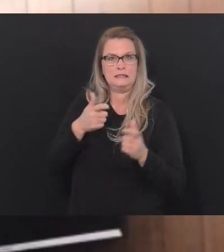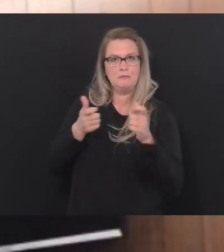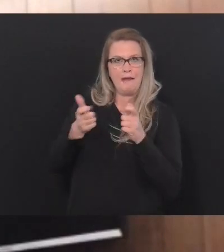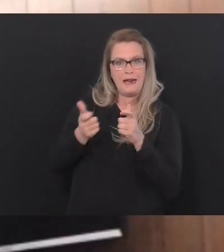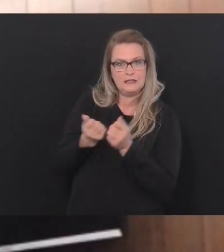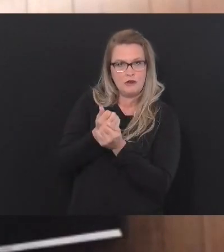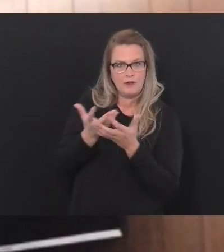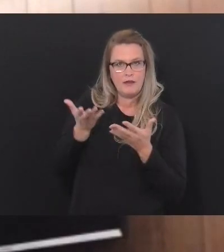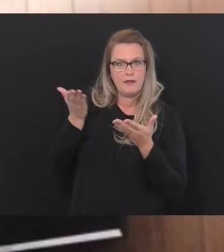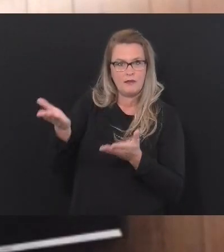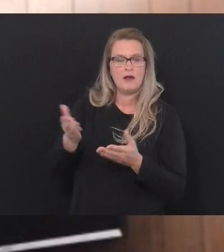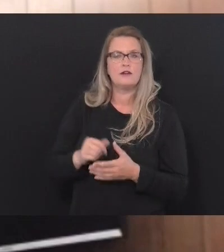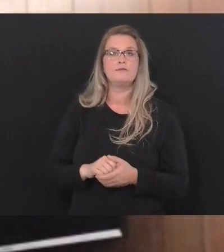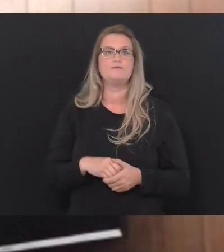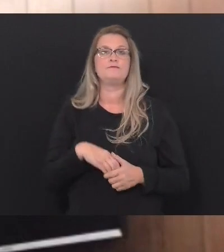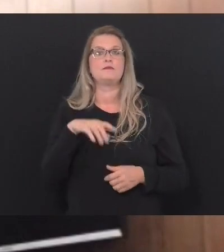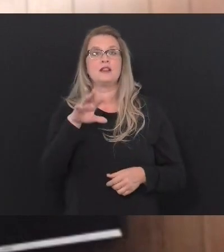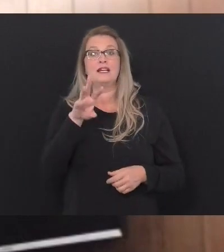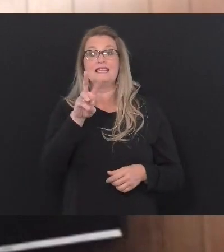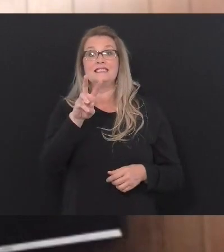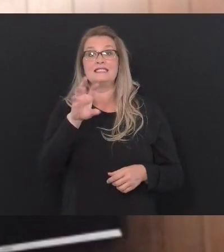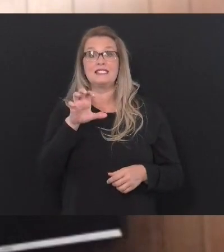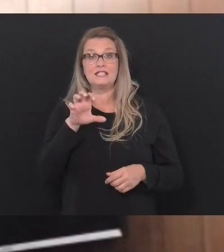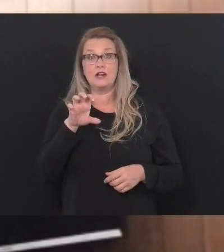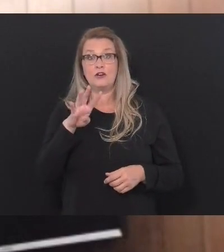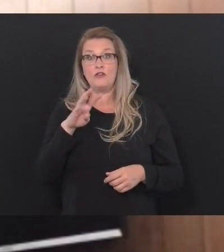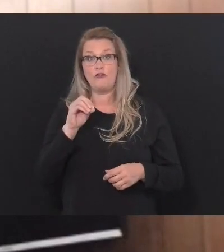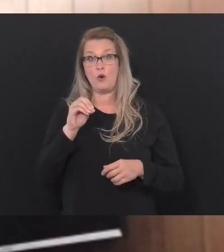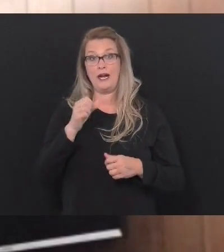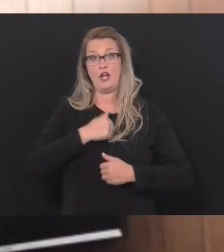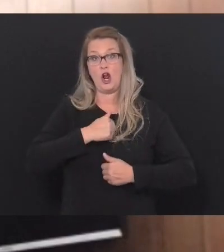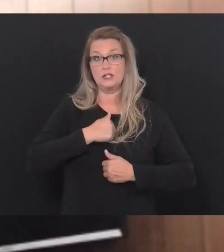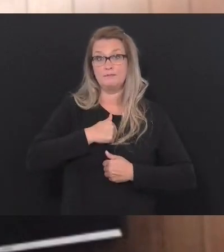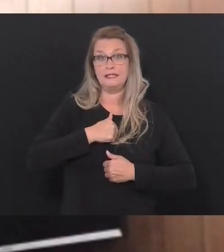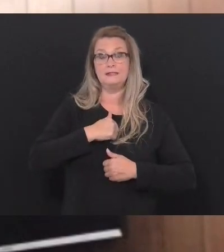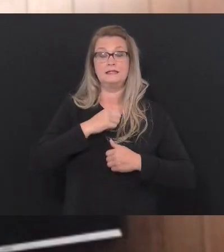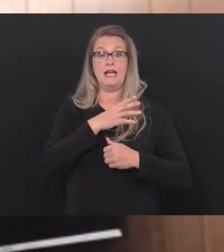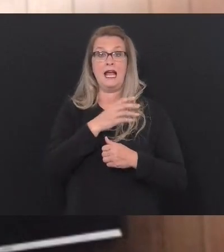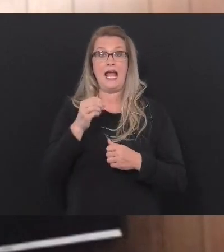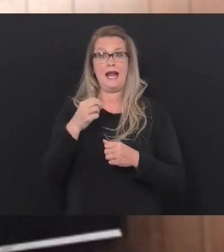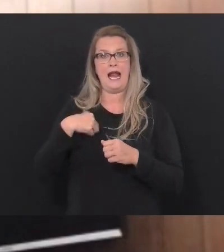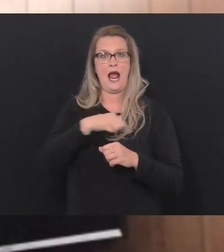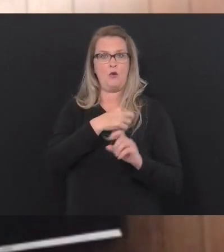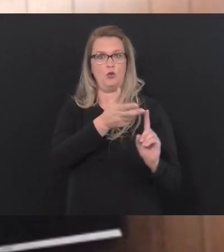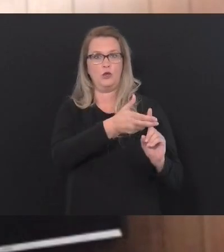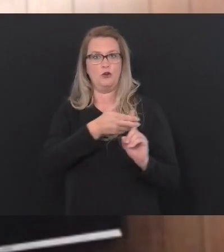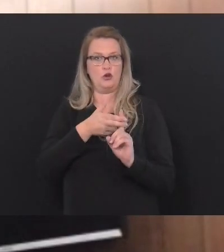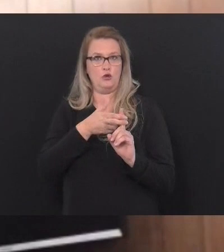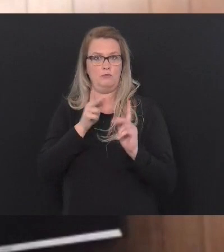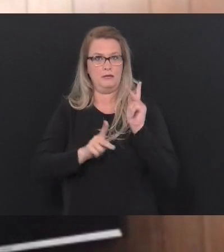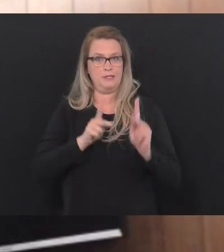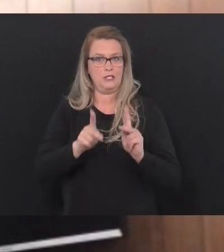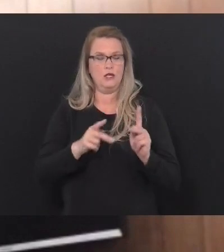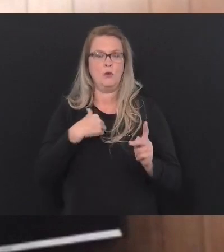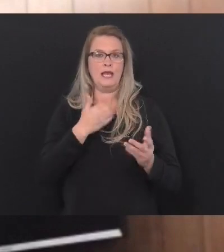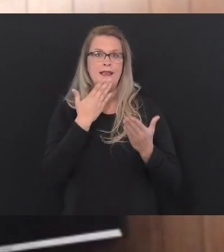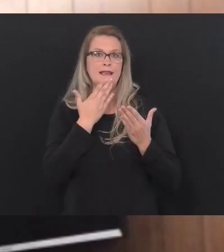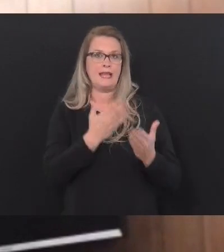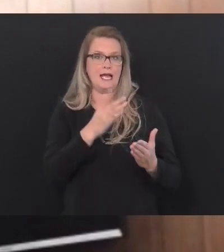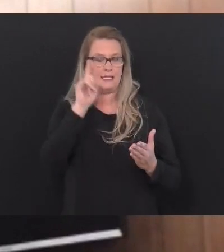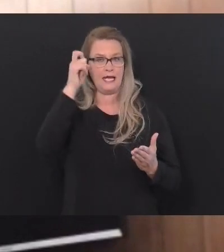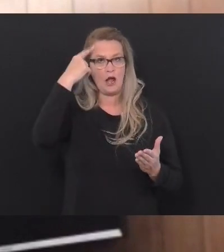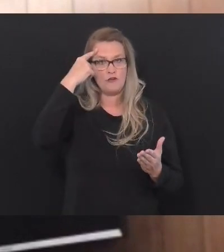on behalf of all the 6,400 guardsmen and particularly our recruiters, Governor, we want to thank you for the great shout